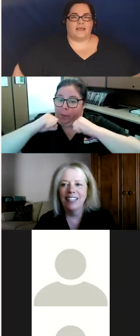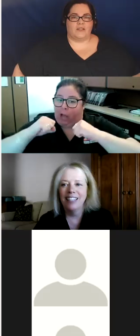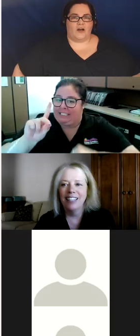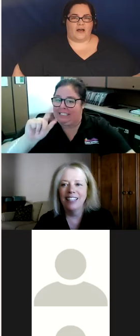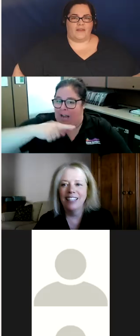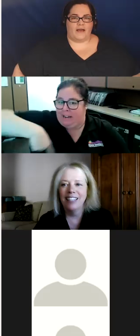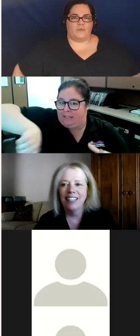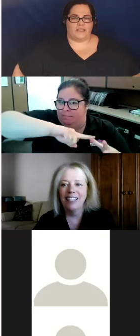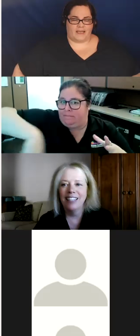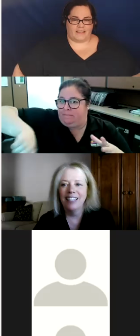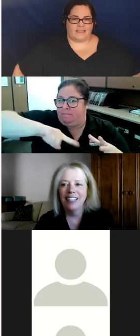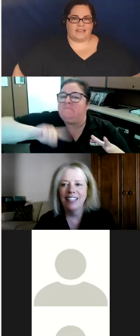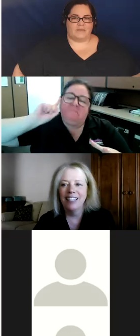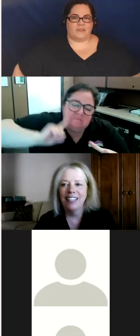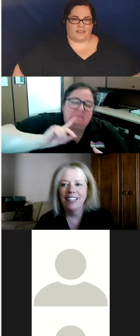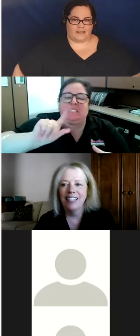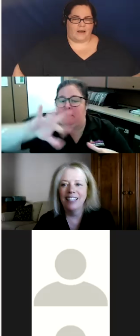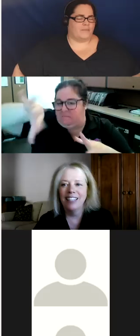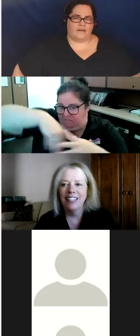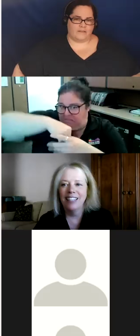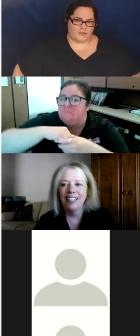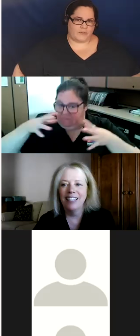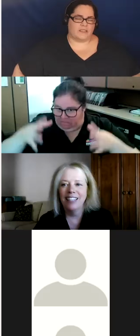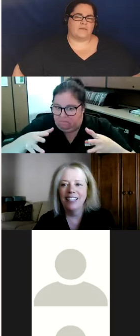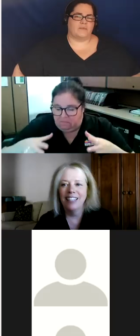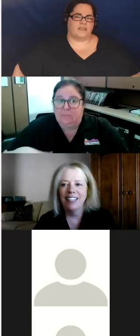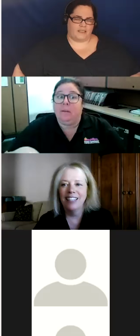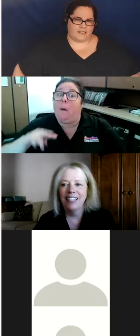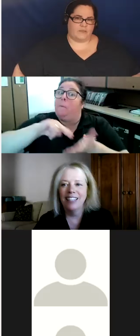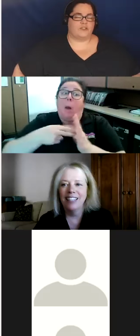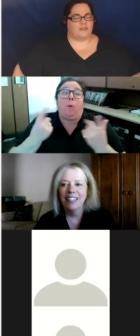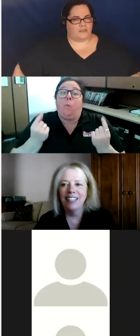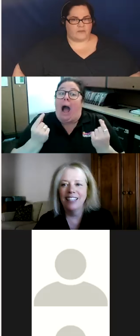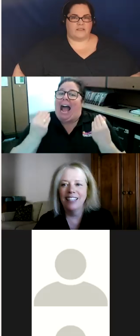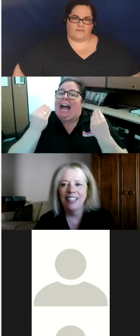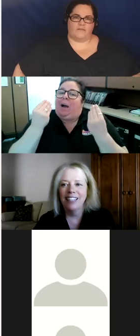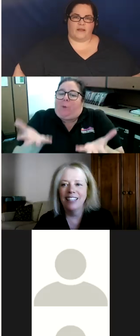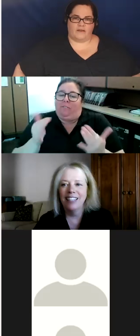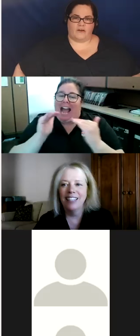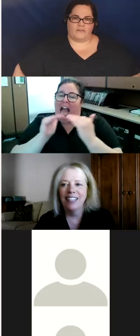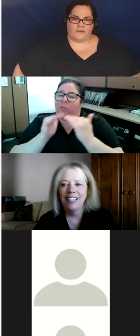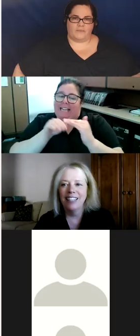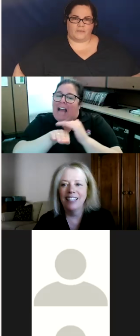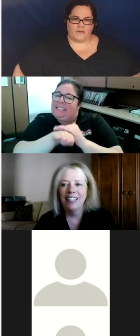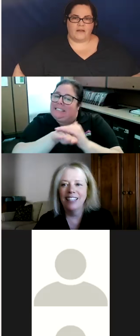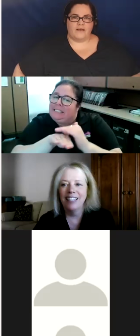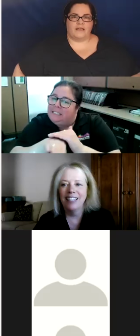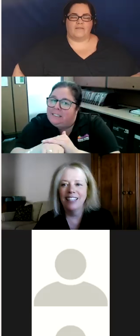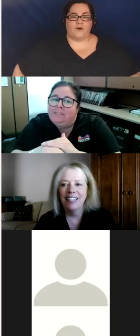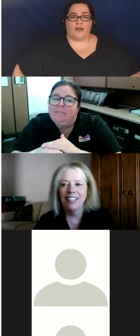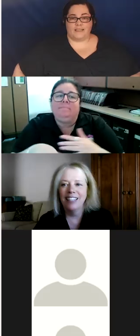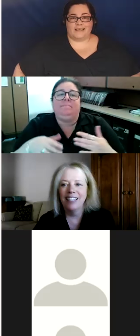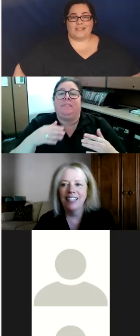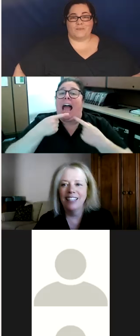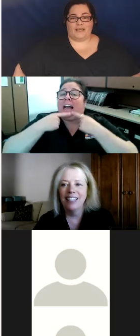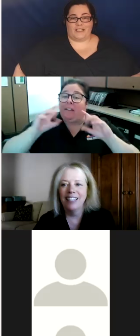is a law that protects individuals with disabilities, which includes deaf, blind, and hard of hearing people. That